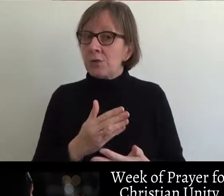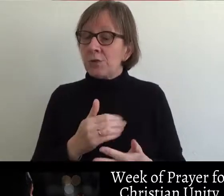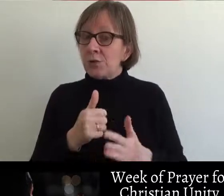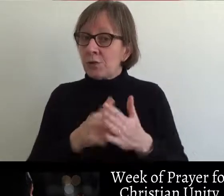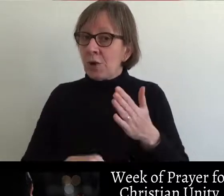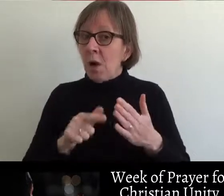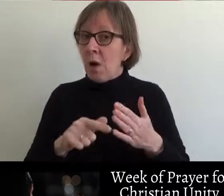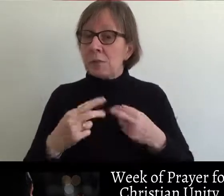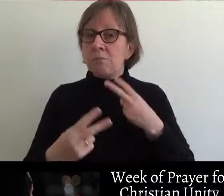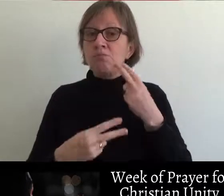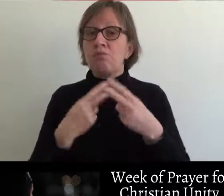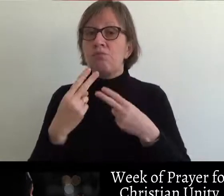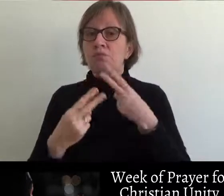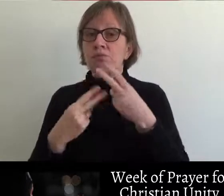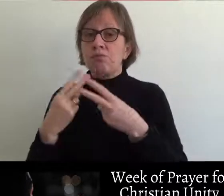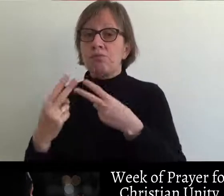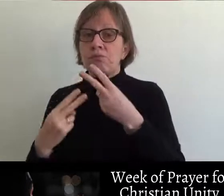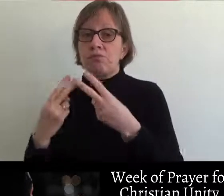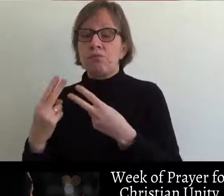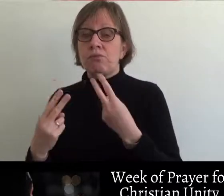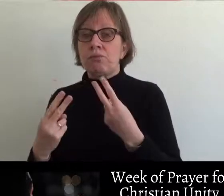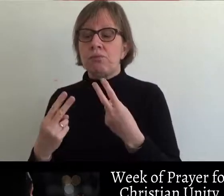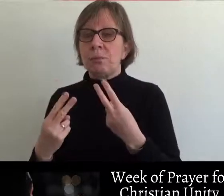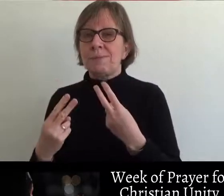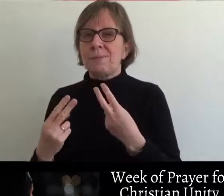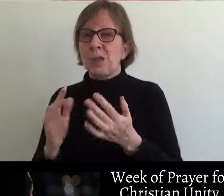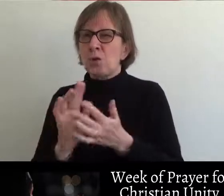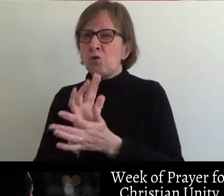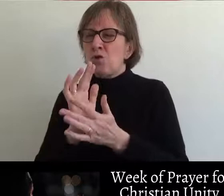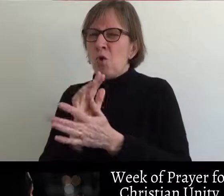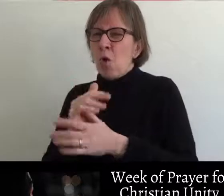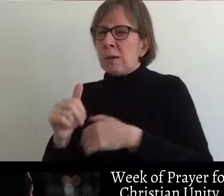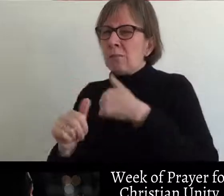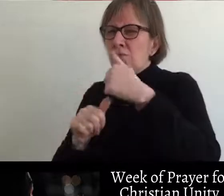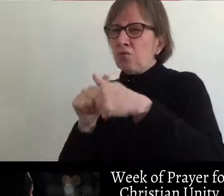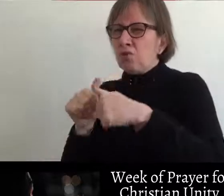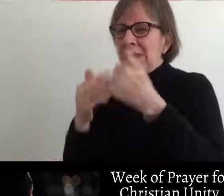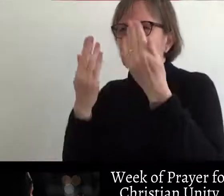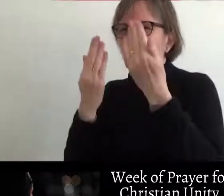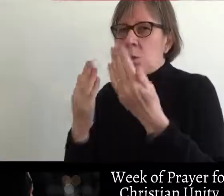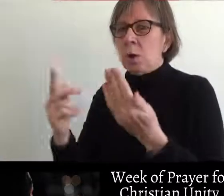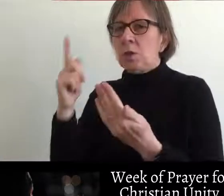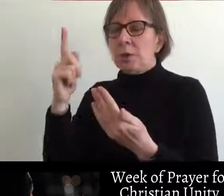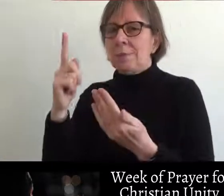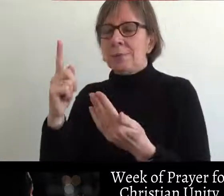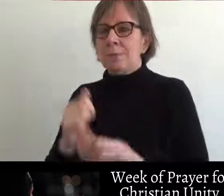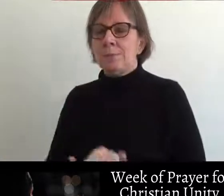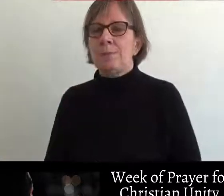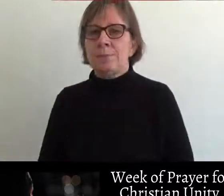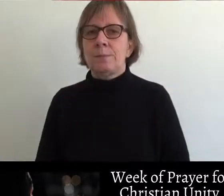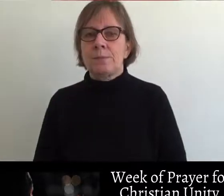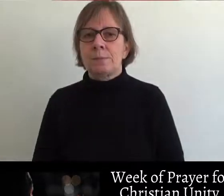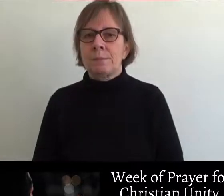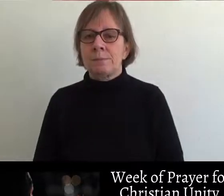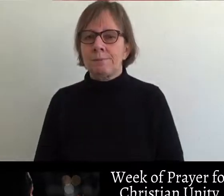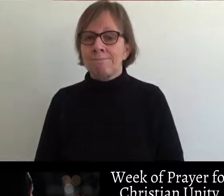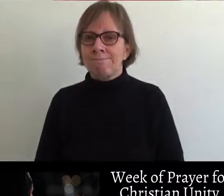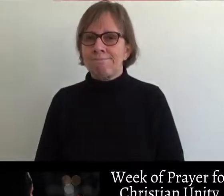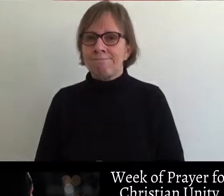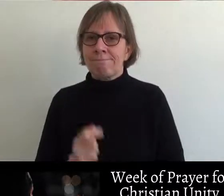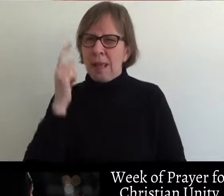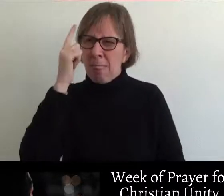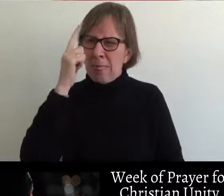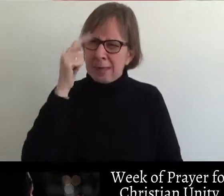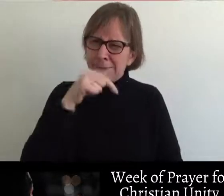songs together and enjoy some worship and praise together. So as we're thinking about the week of prayer for